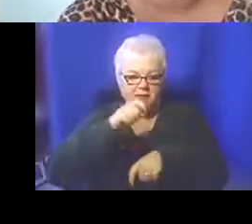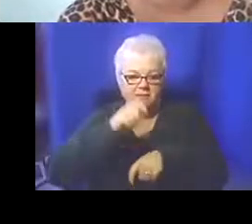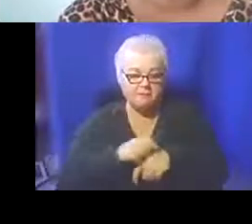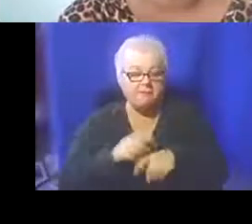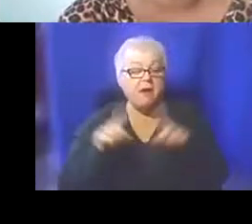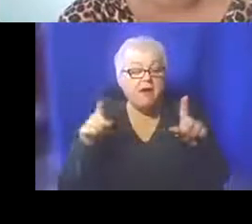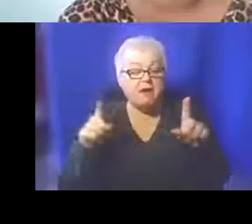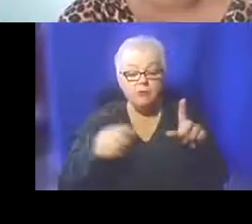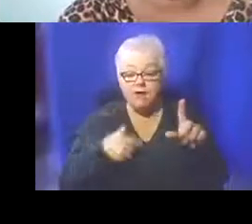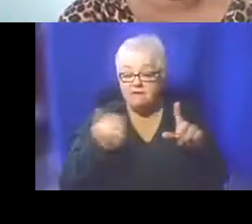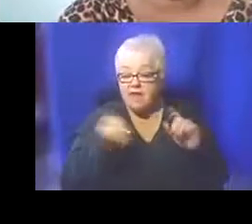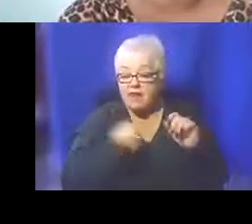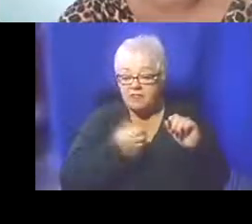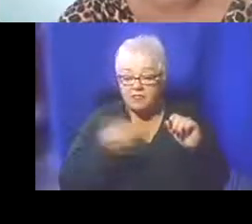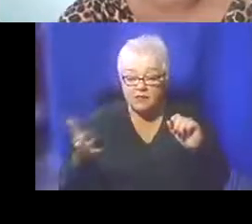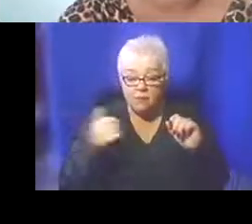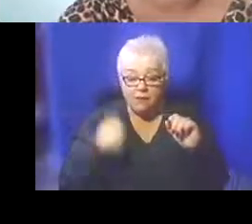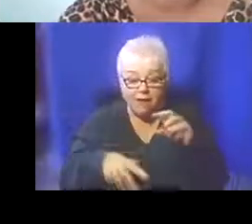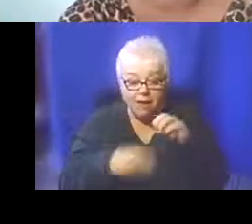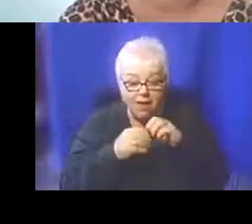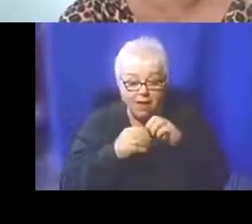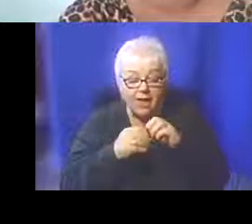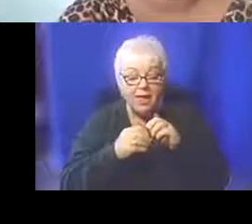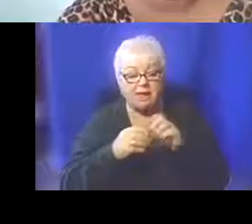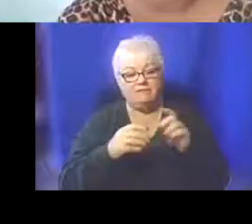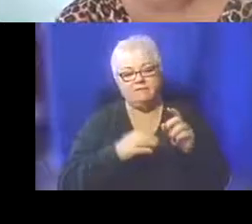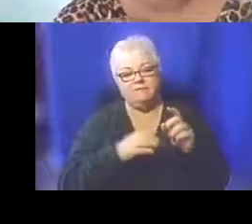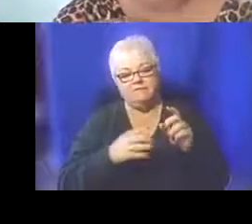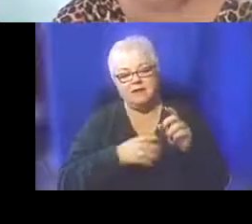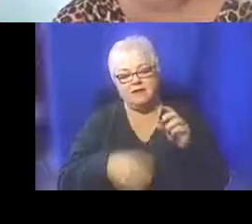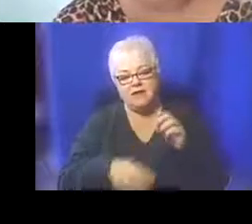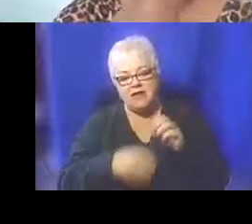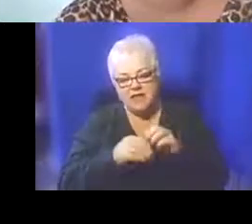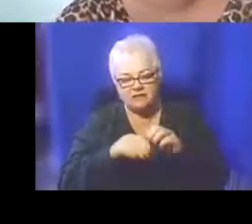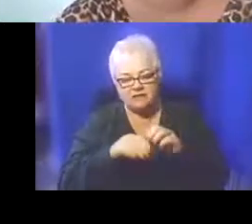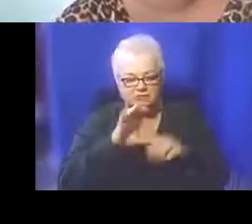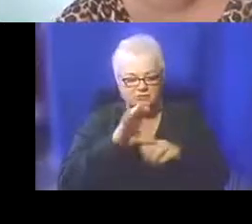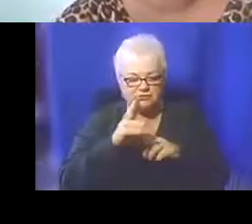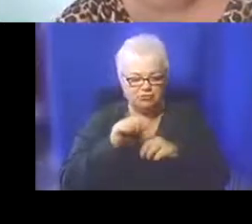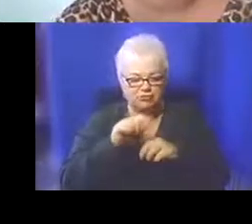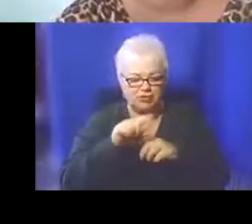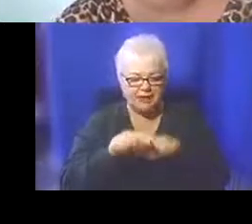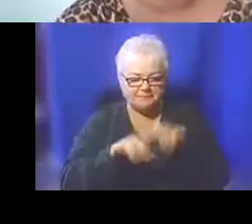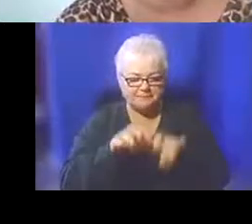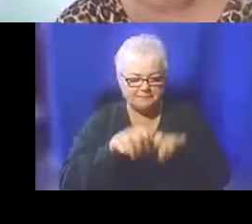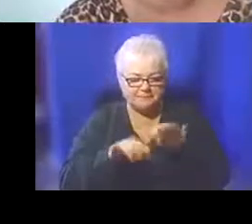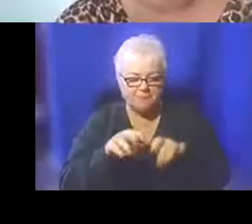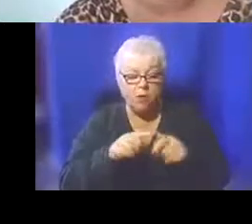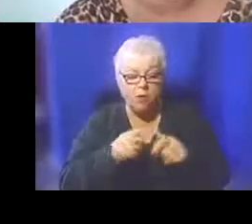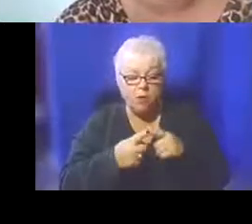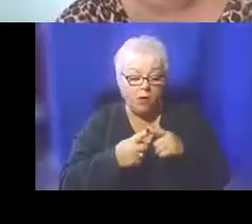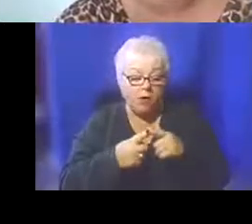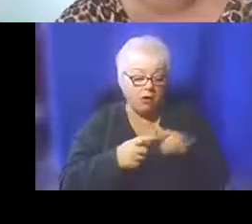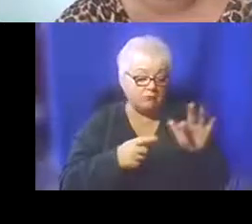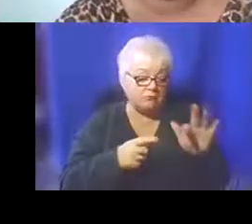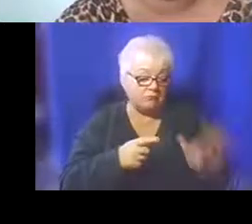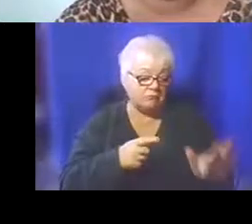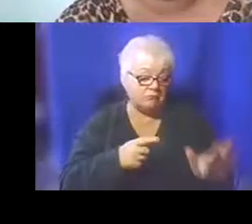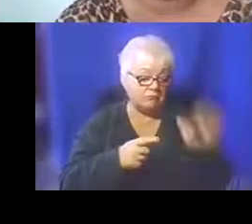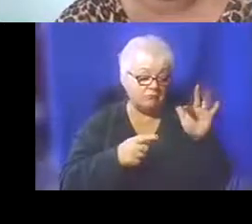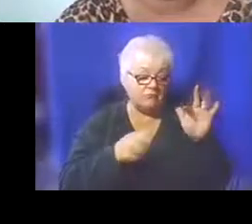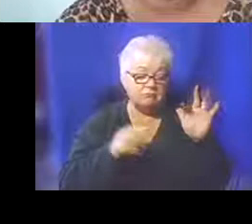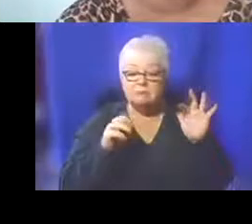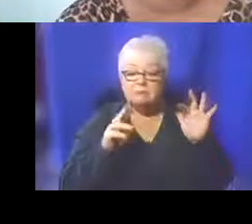have anything that you want to add, feel free to always add it to the chat or to take yourselves off of mute. I think everybody should be able to do